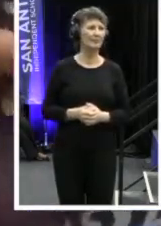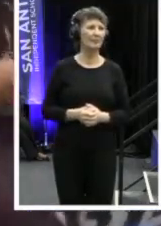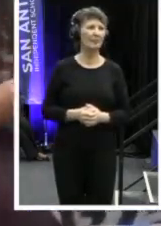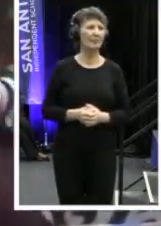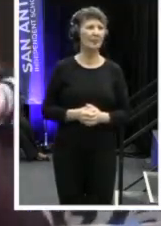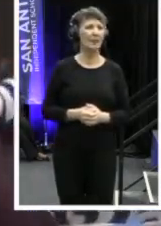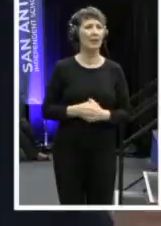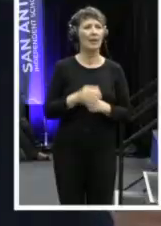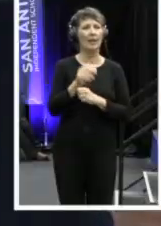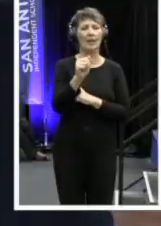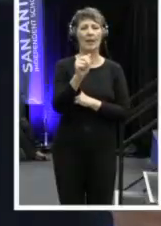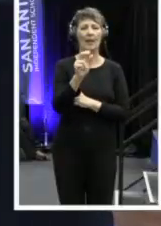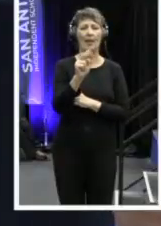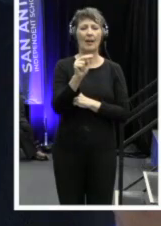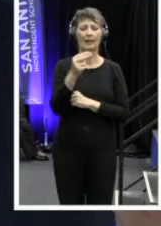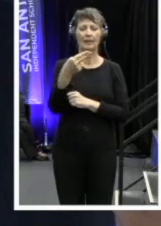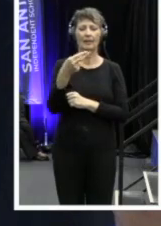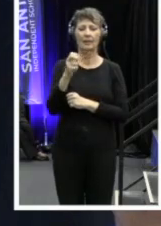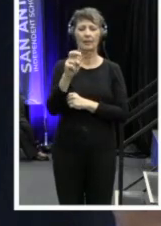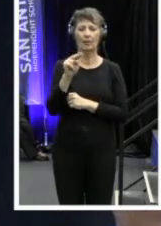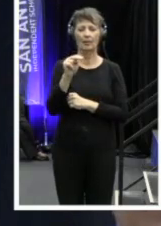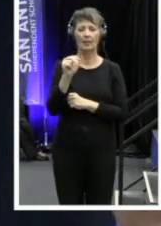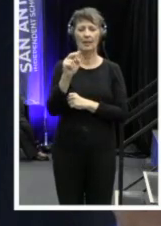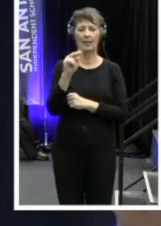Van Hernandez, please step forward.